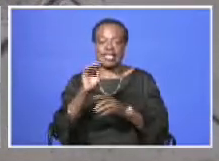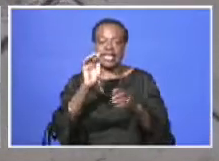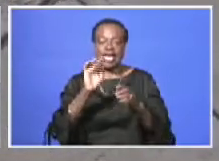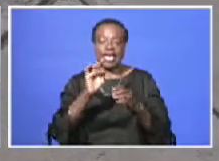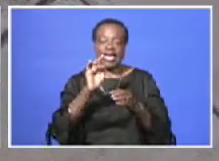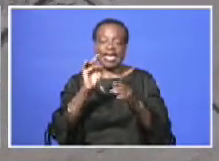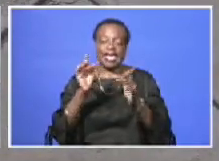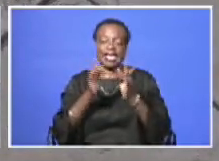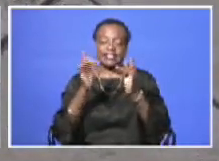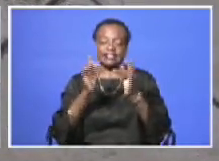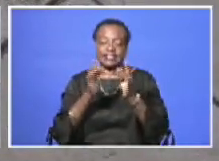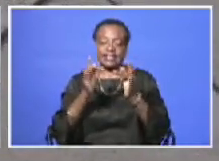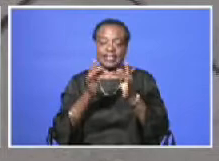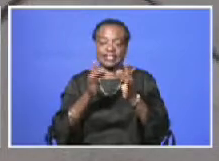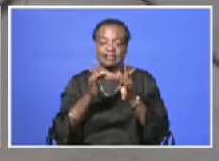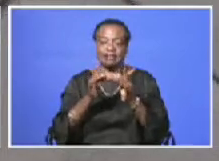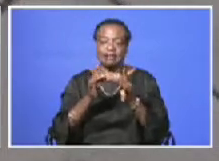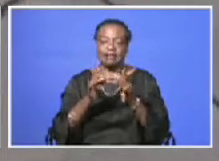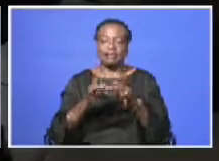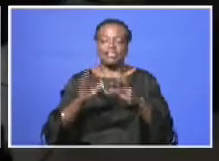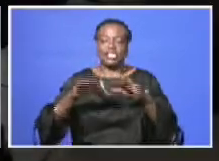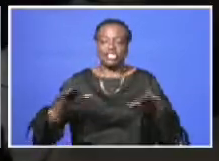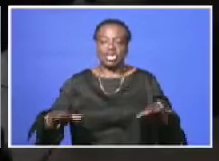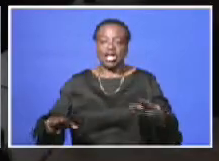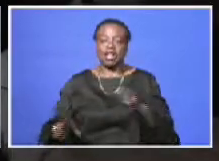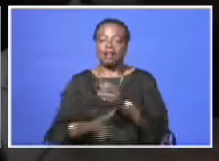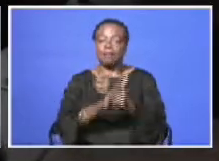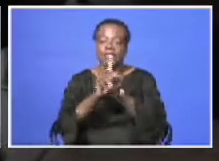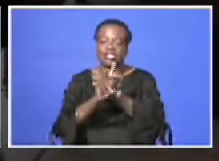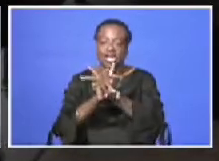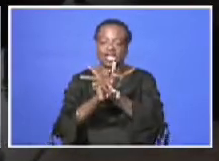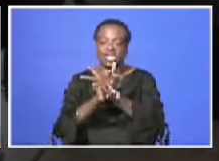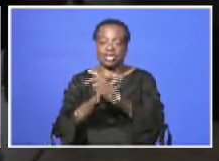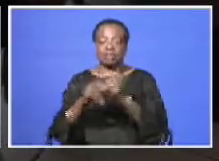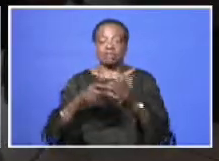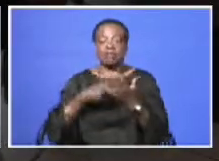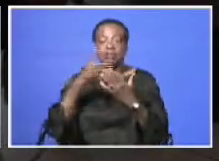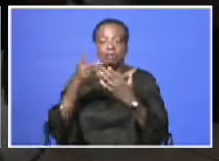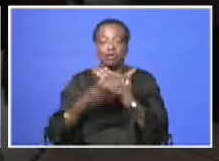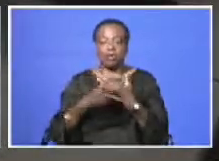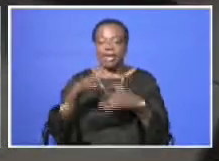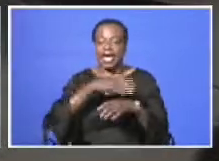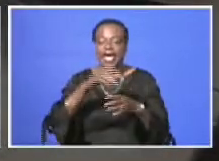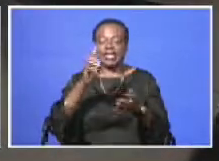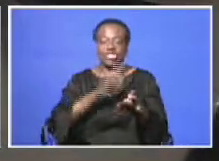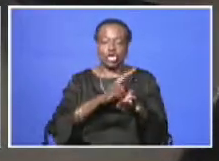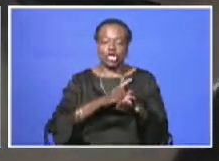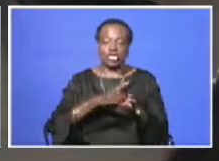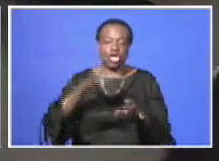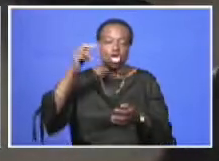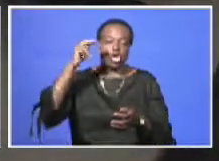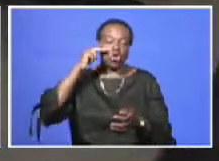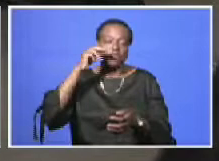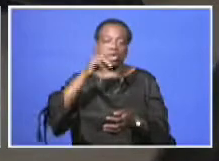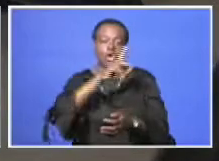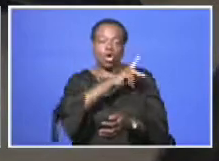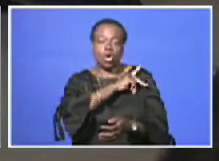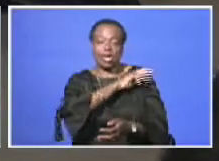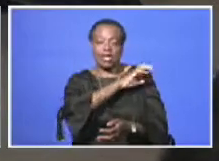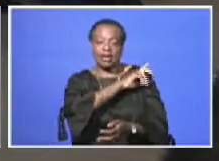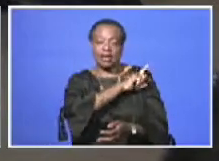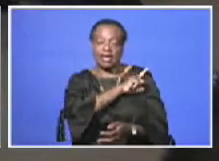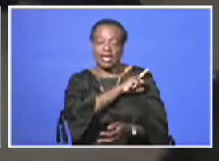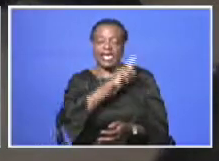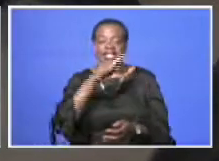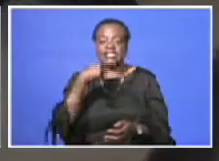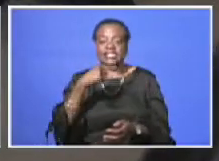Island, the National Child Protection Council brought the program here to Nassau. And Dr. Novia Colley-Lucky says the council is looking to expand